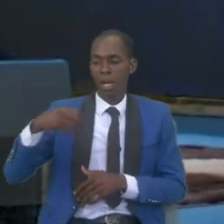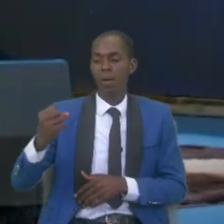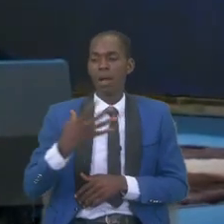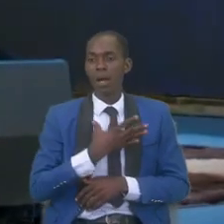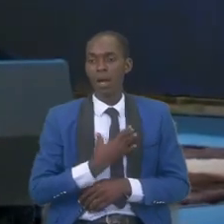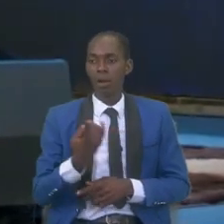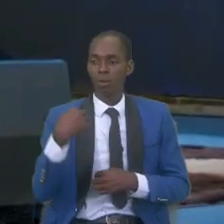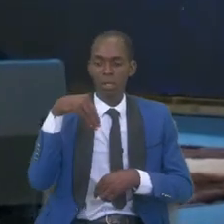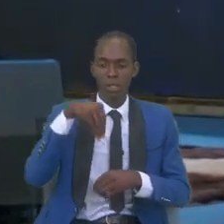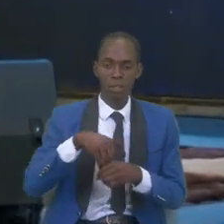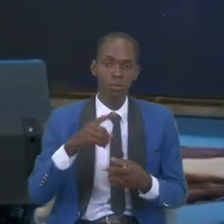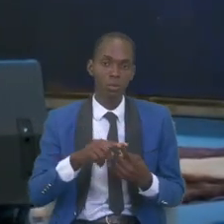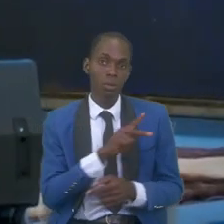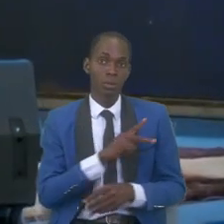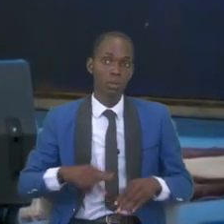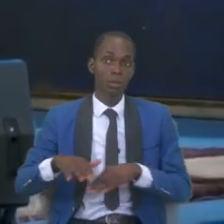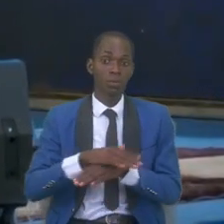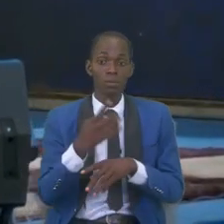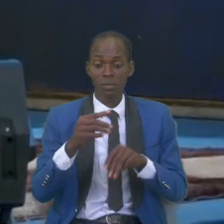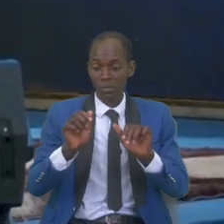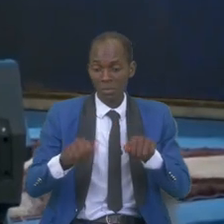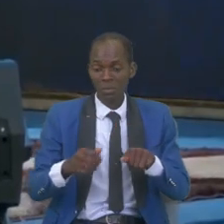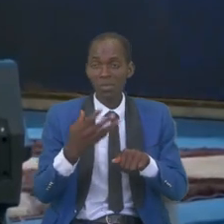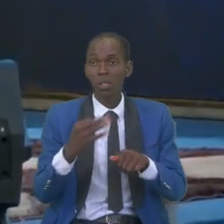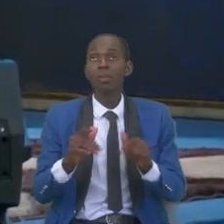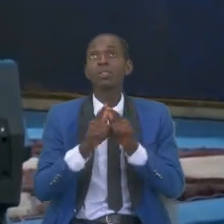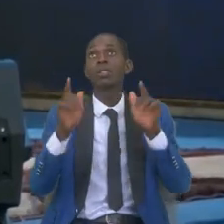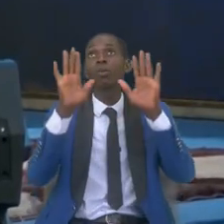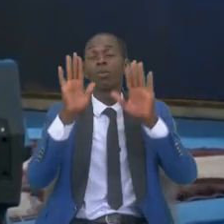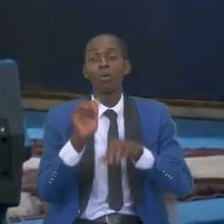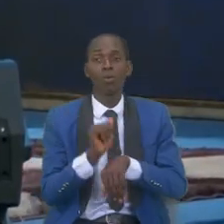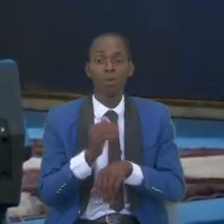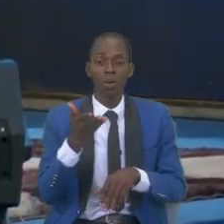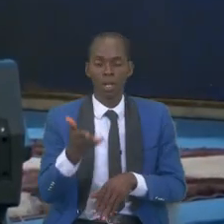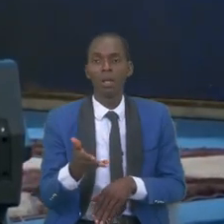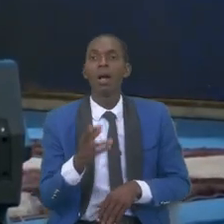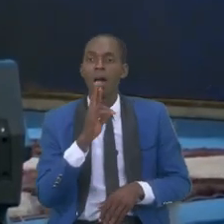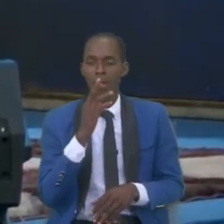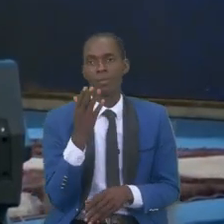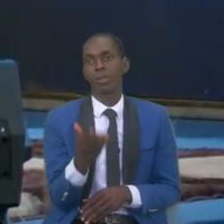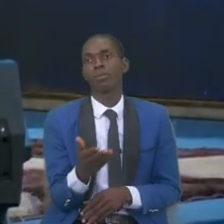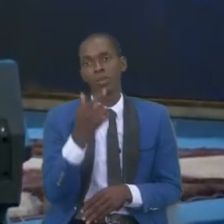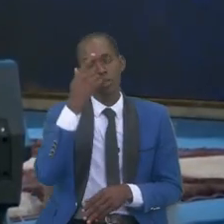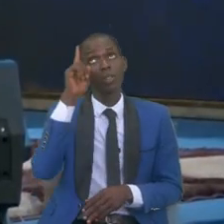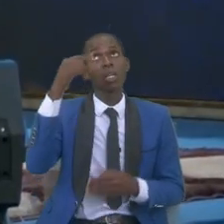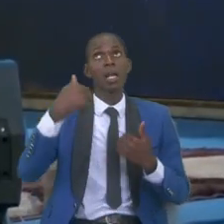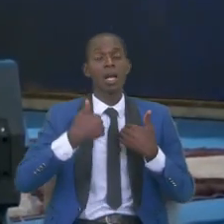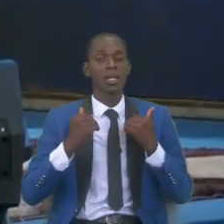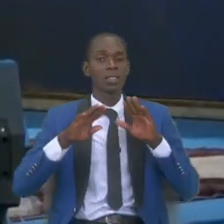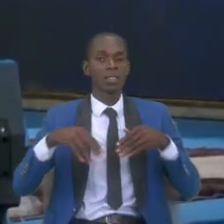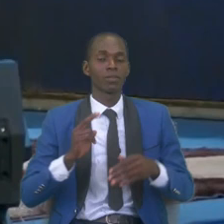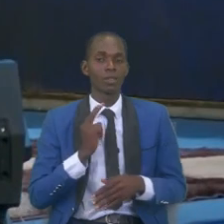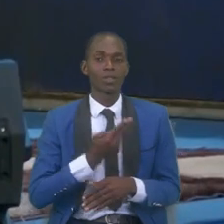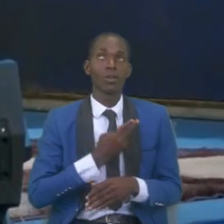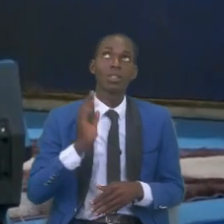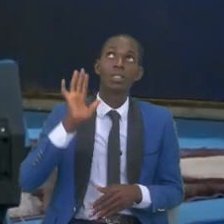kingdom. The possibility of exploits are there because he has given us his name. And he said, if you